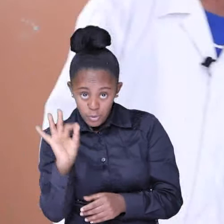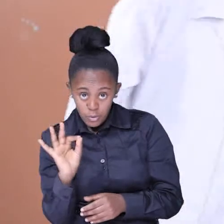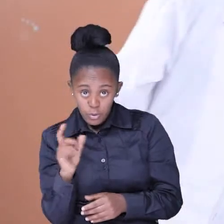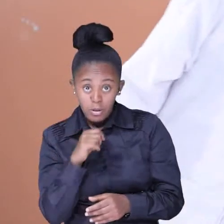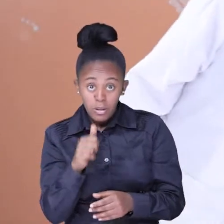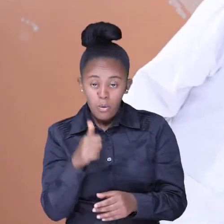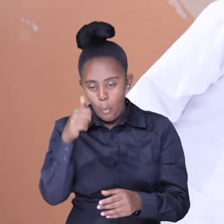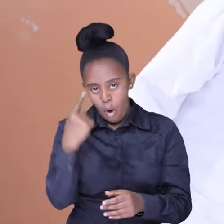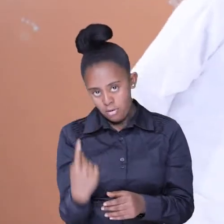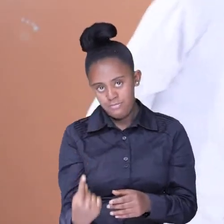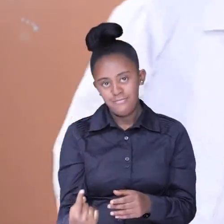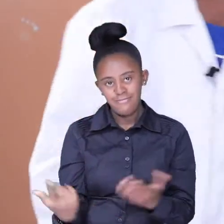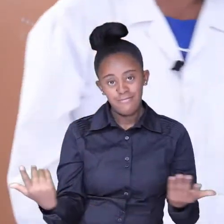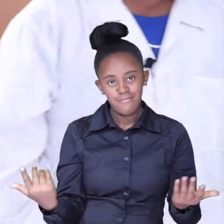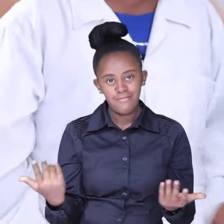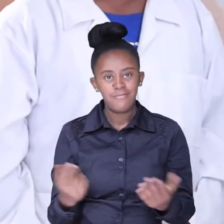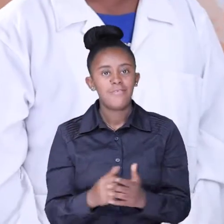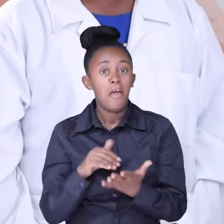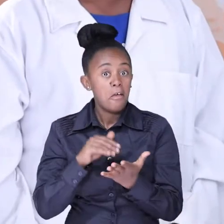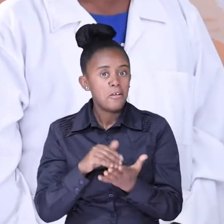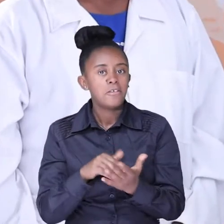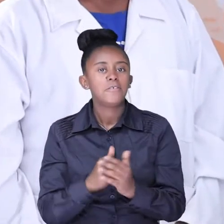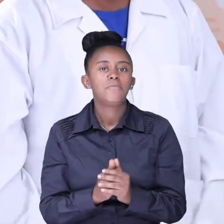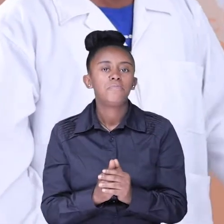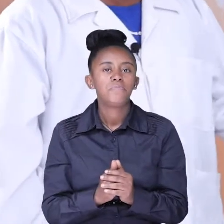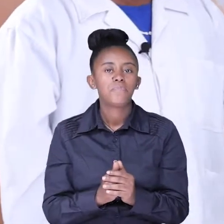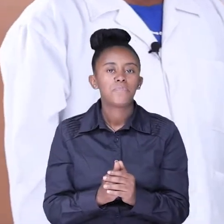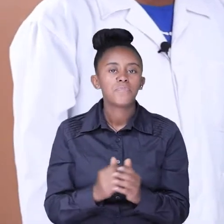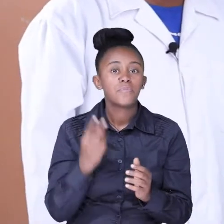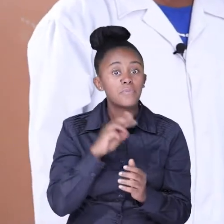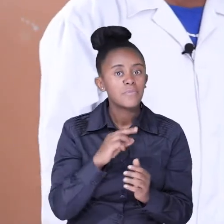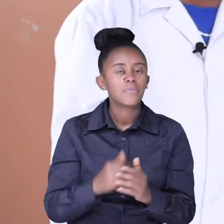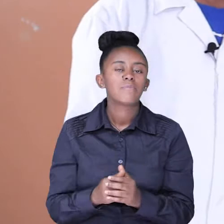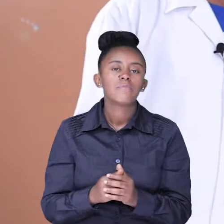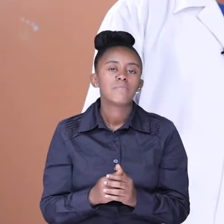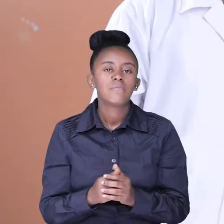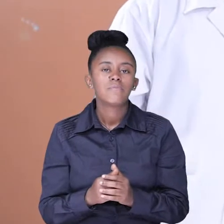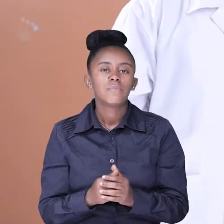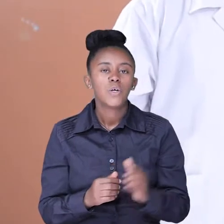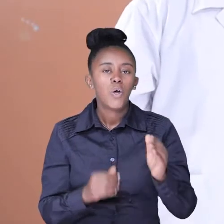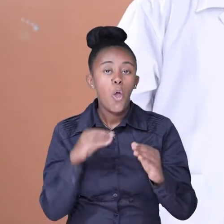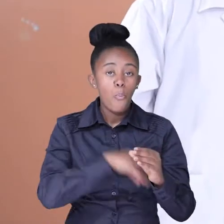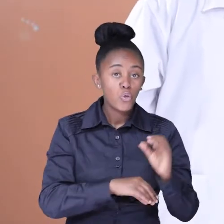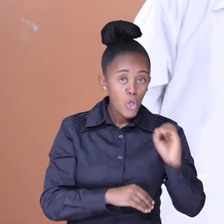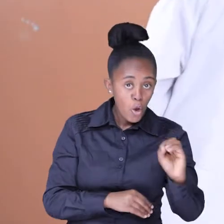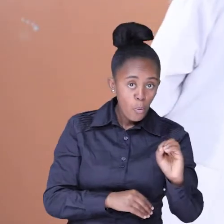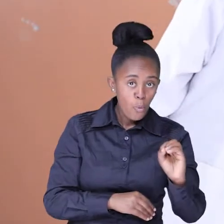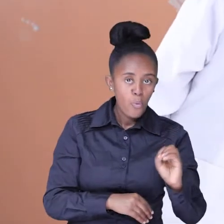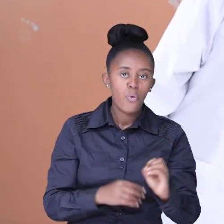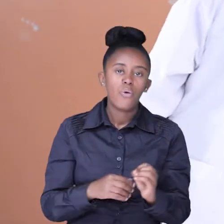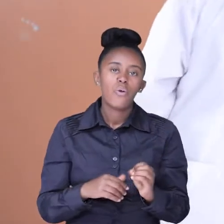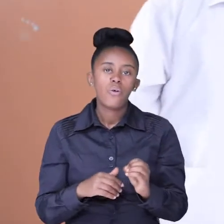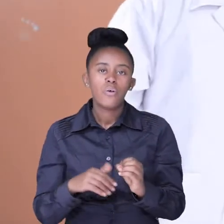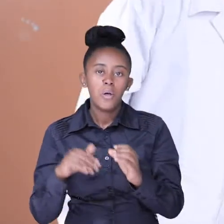Unless we get what? 1. Look this one again. For input 0 and output input B is 0, we